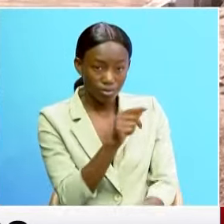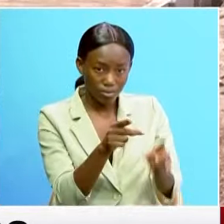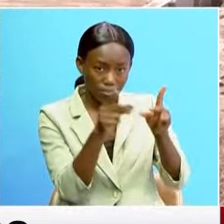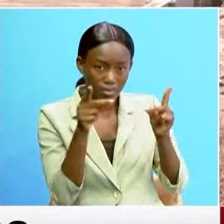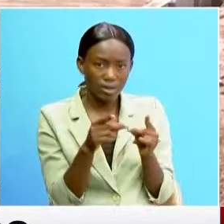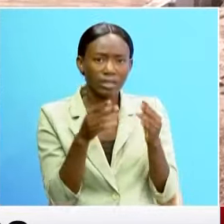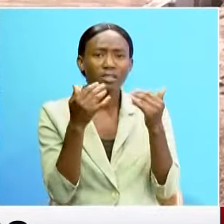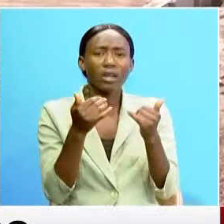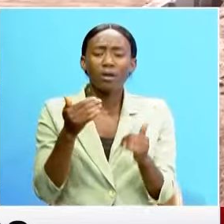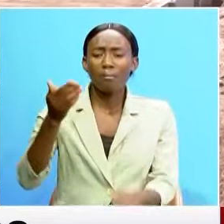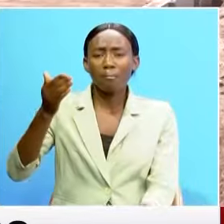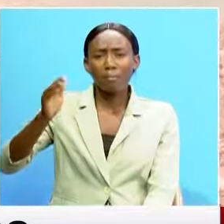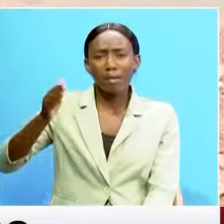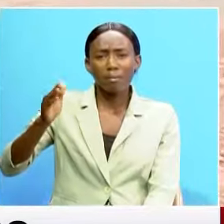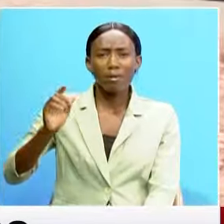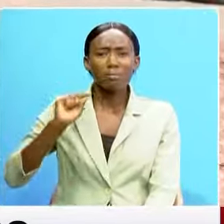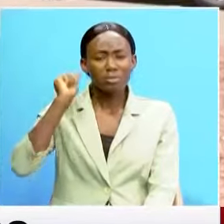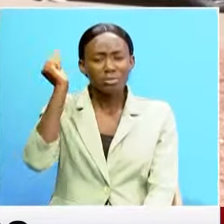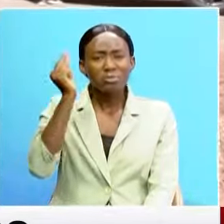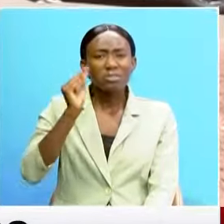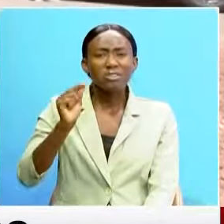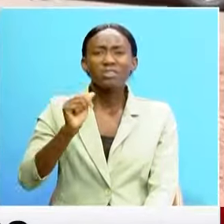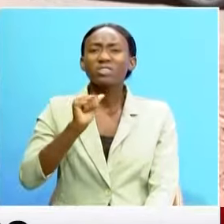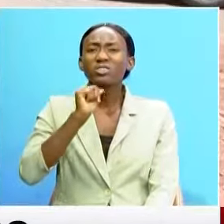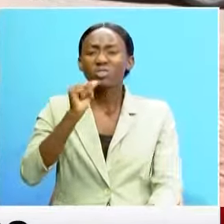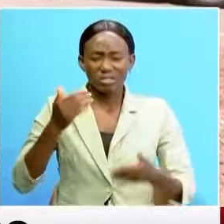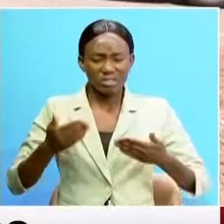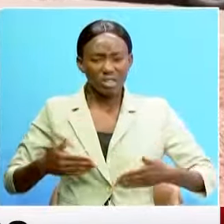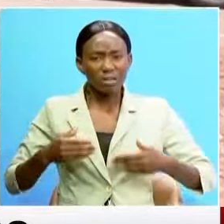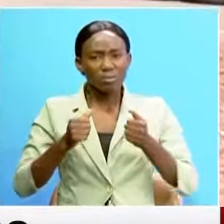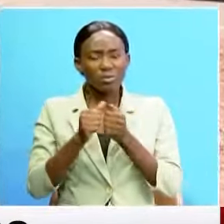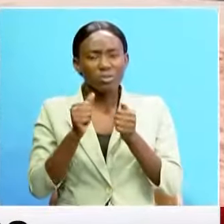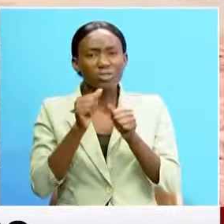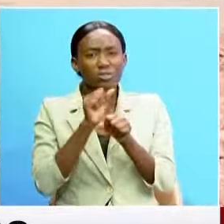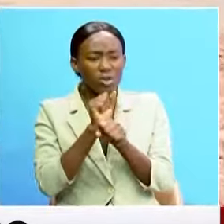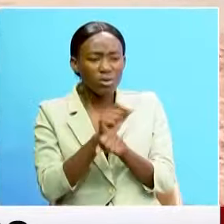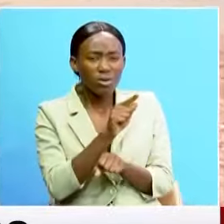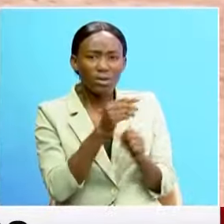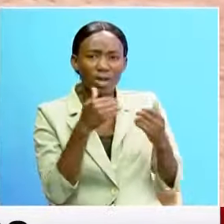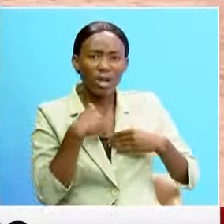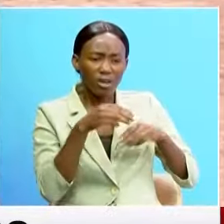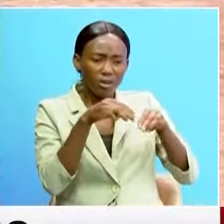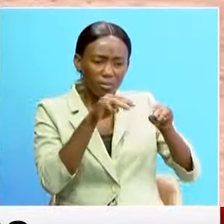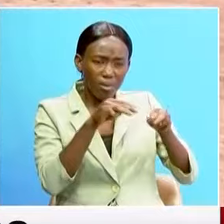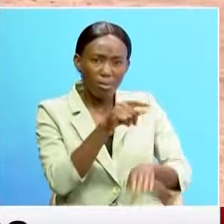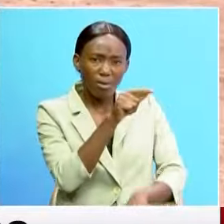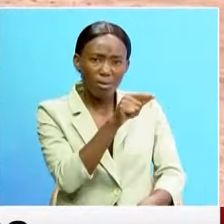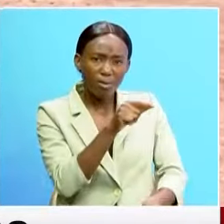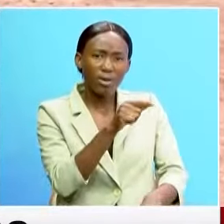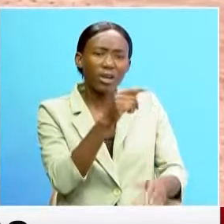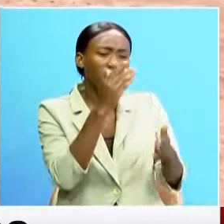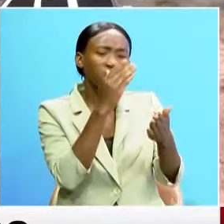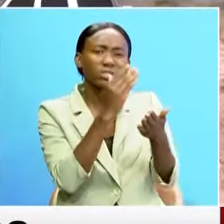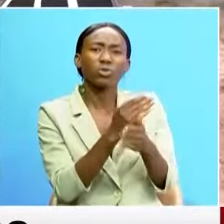permanent secretary is not happy with the works at New Kavula Modern Market, which has been